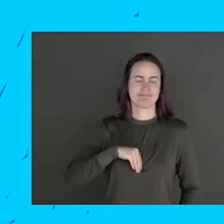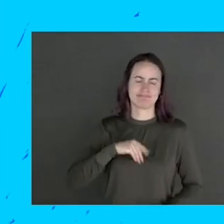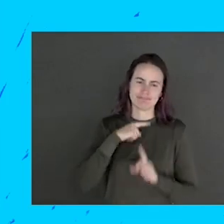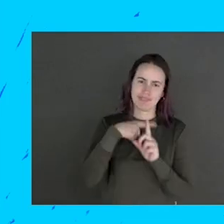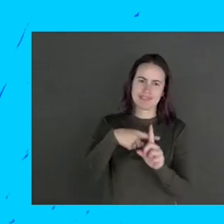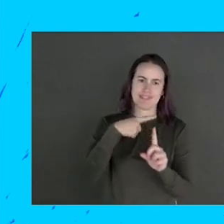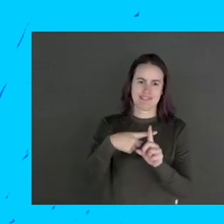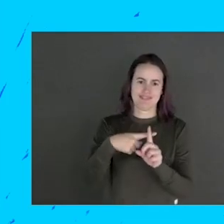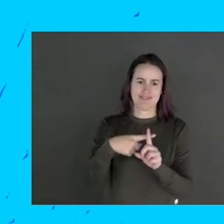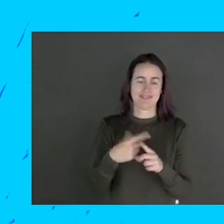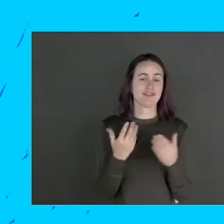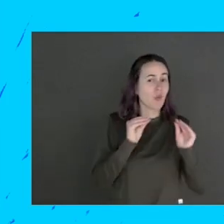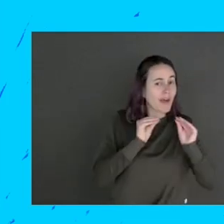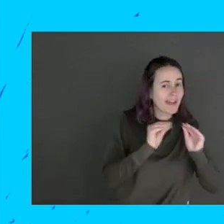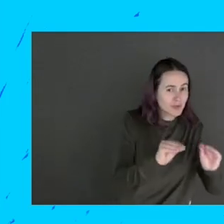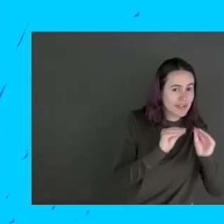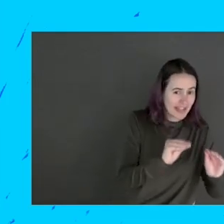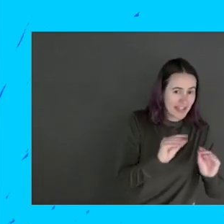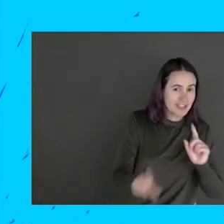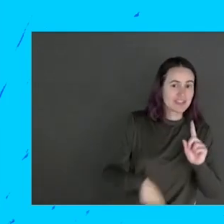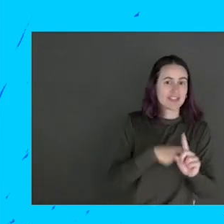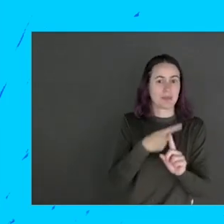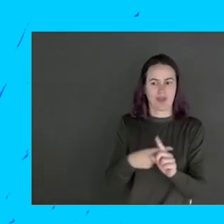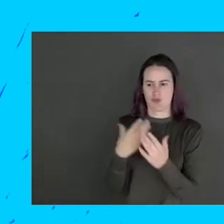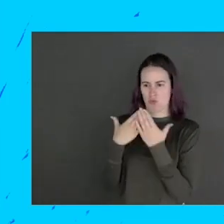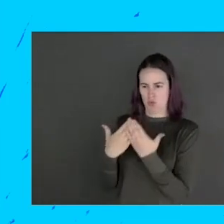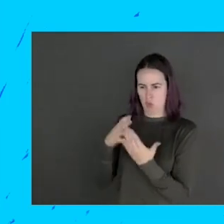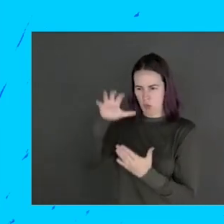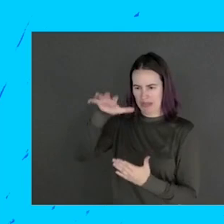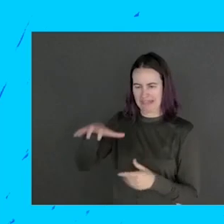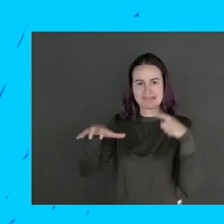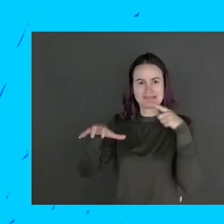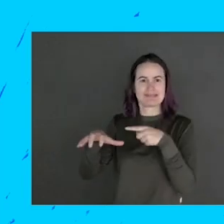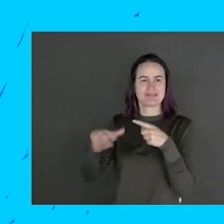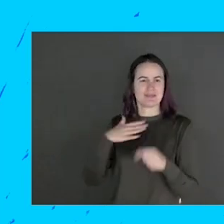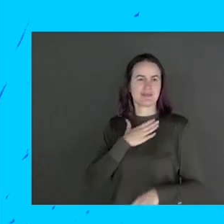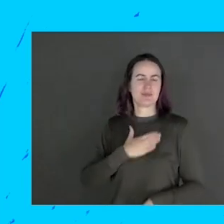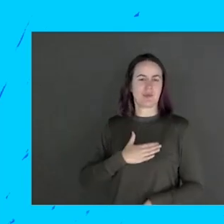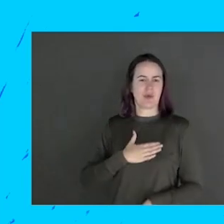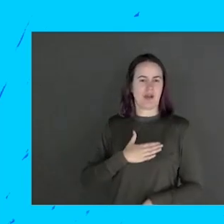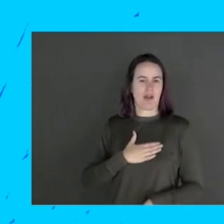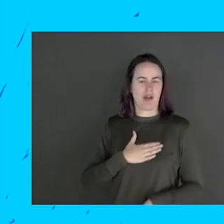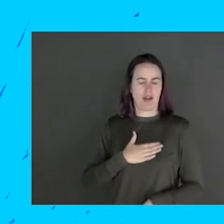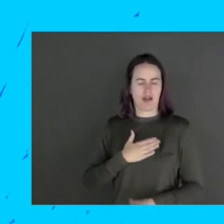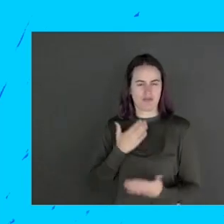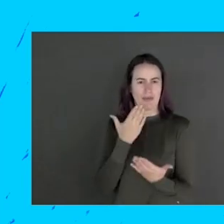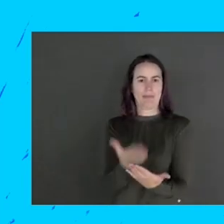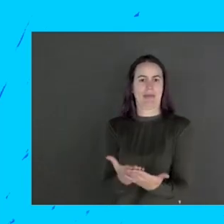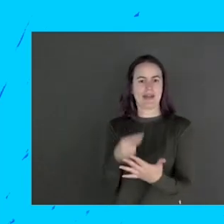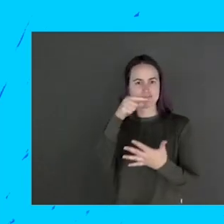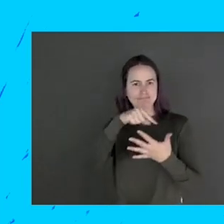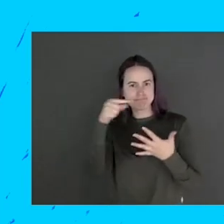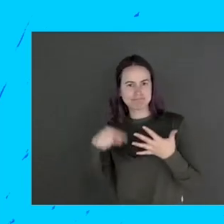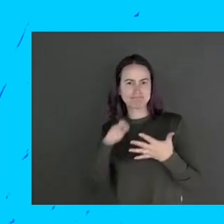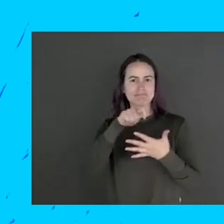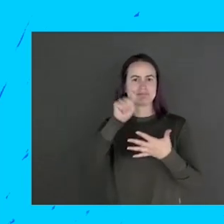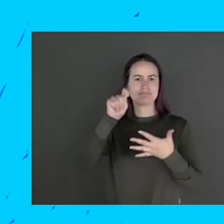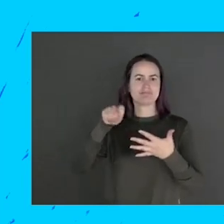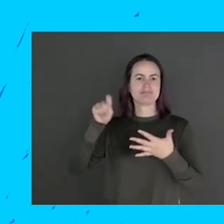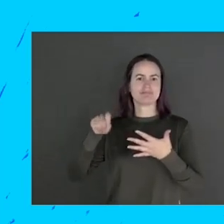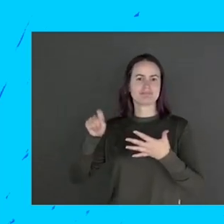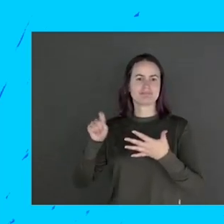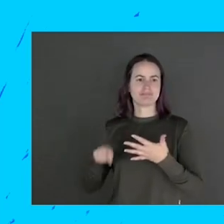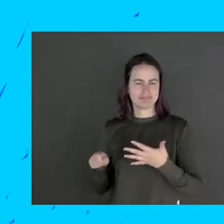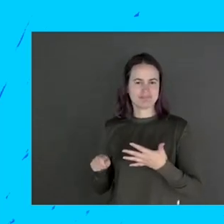through education and in schools themselves, that we're recommending that schools do to ensure that they're doing